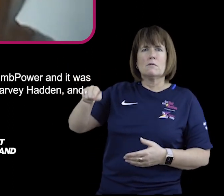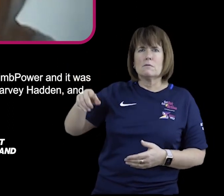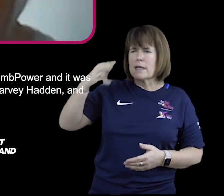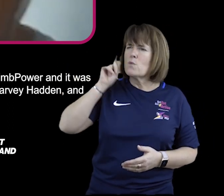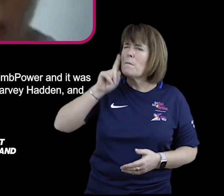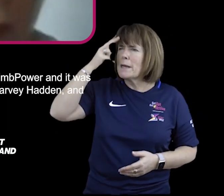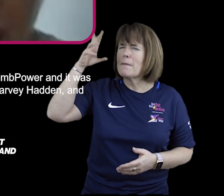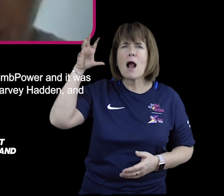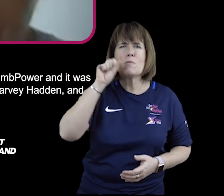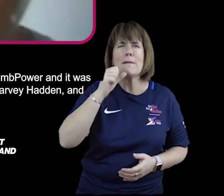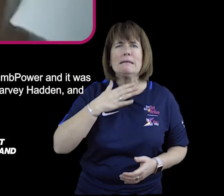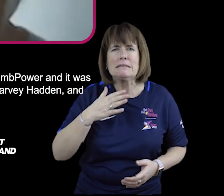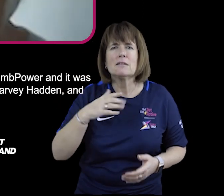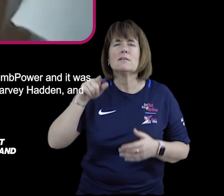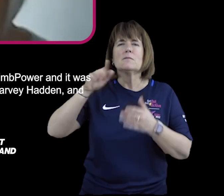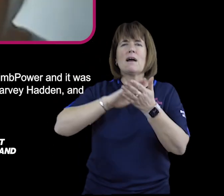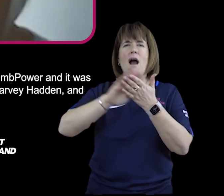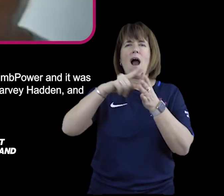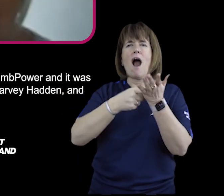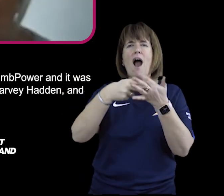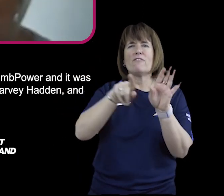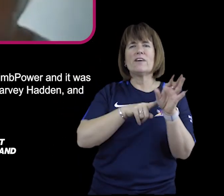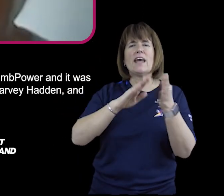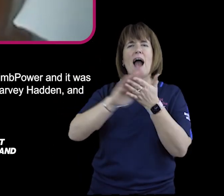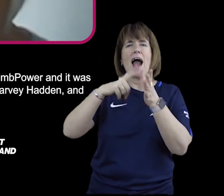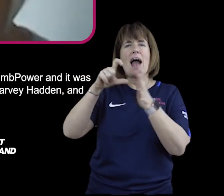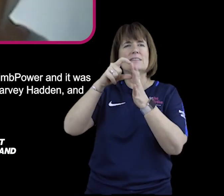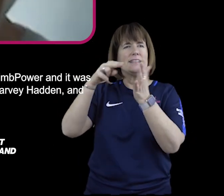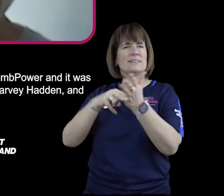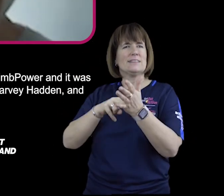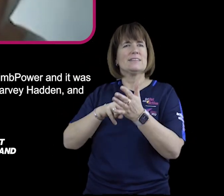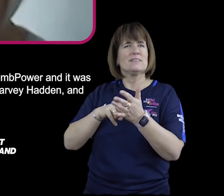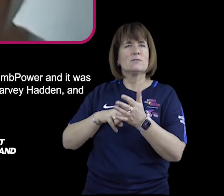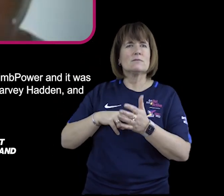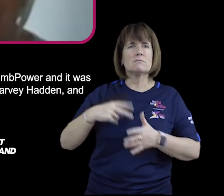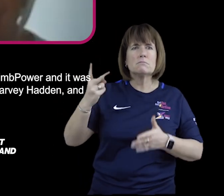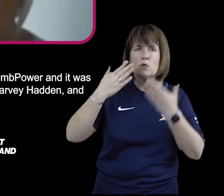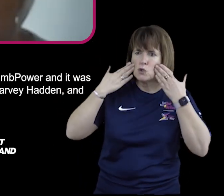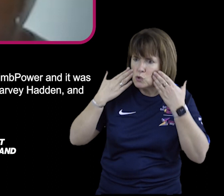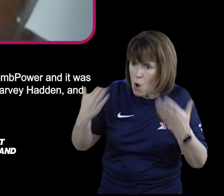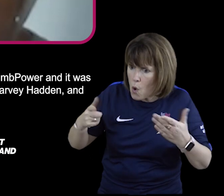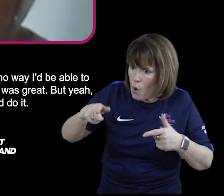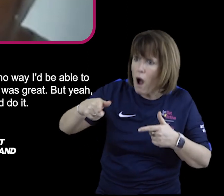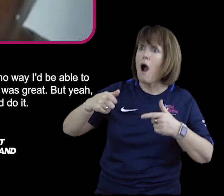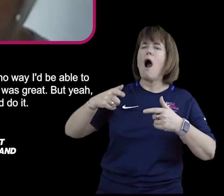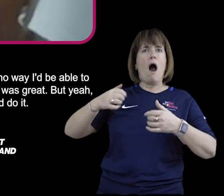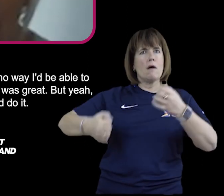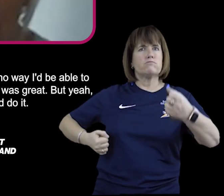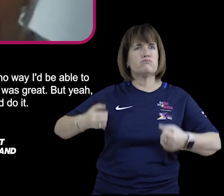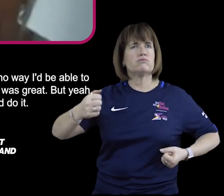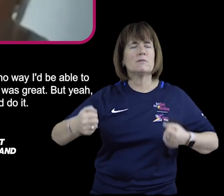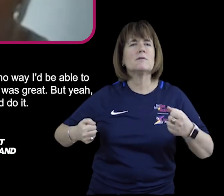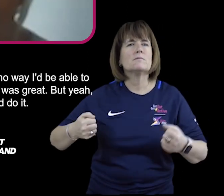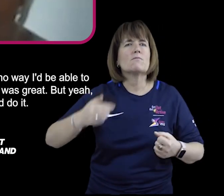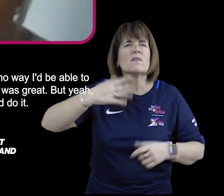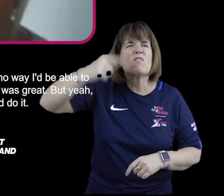and I can't remember the lady's name, at Harvey Haddam, and they was doing a demonstration there. So I never thought I could do it because